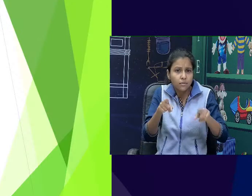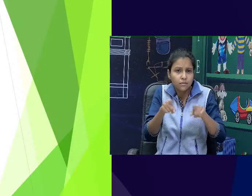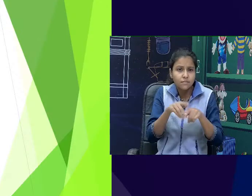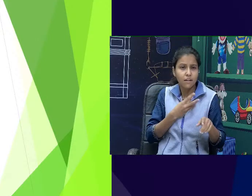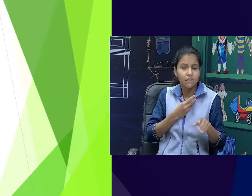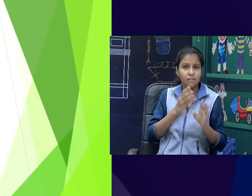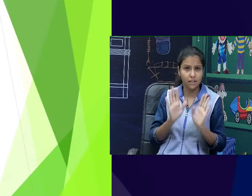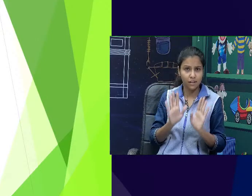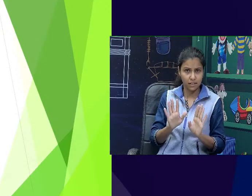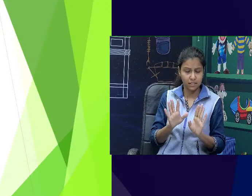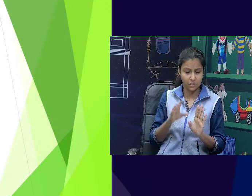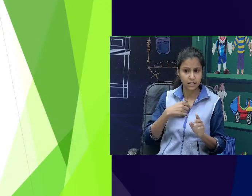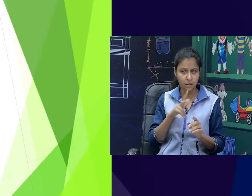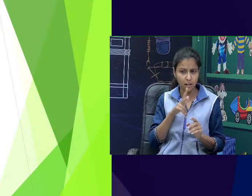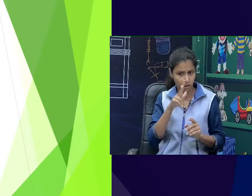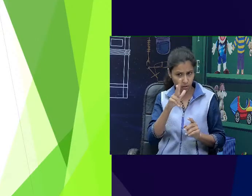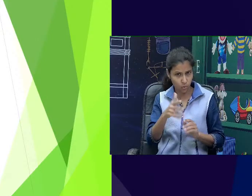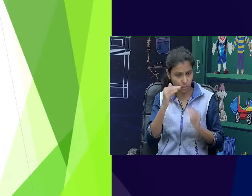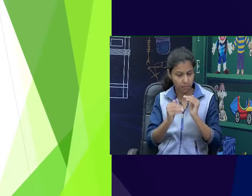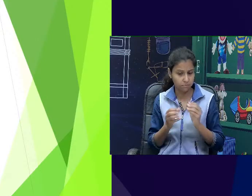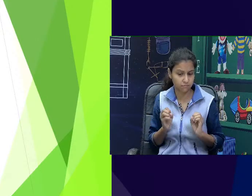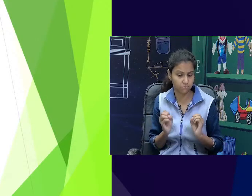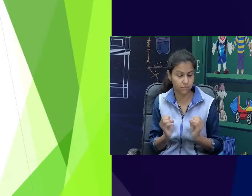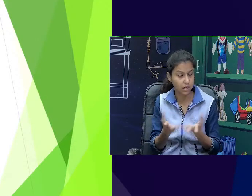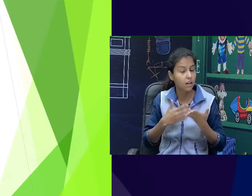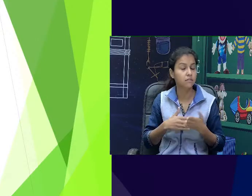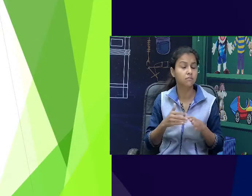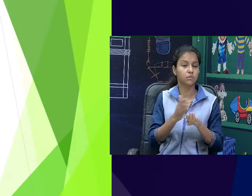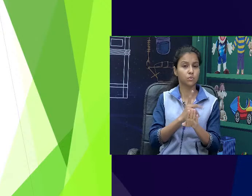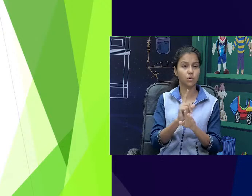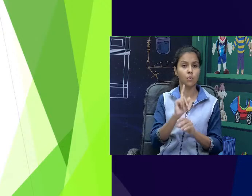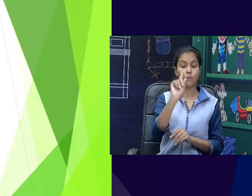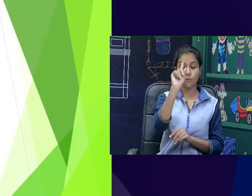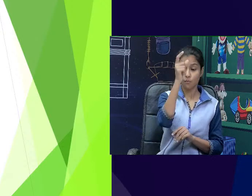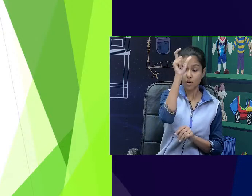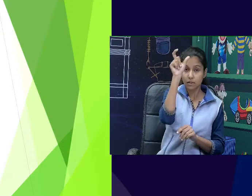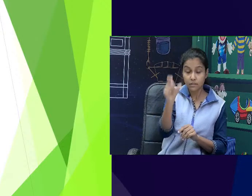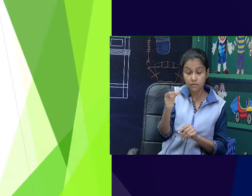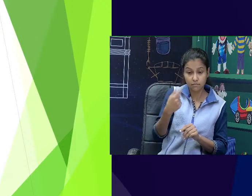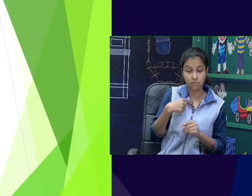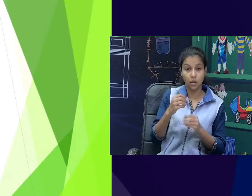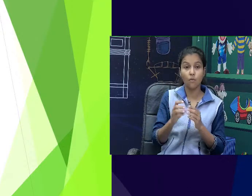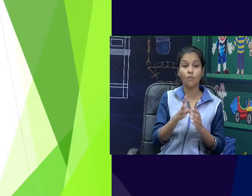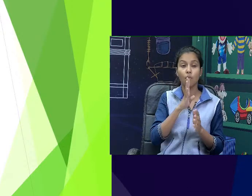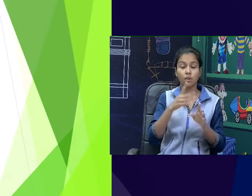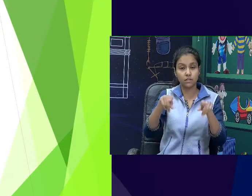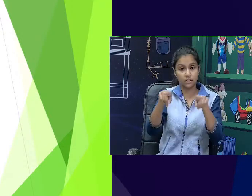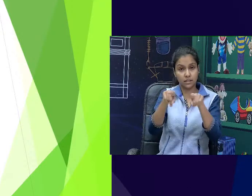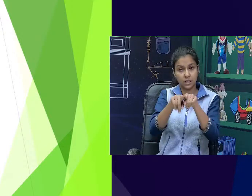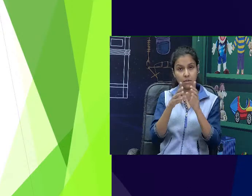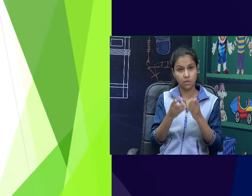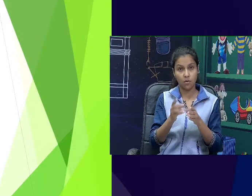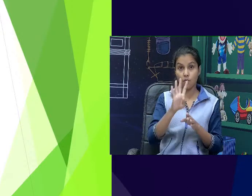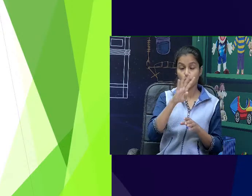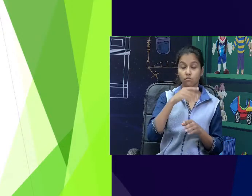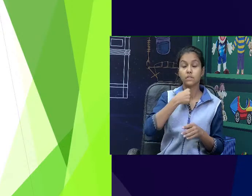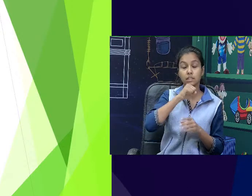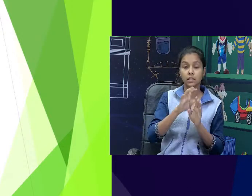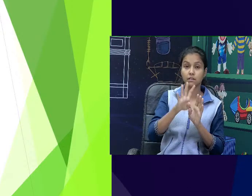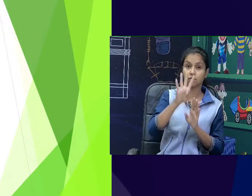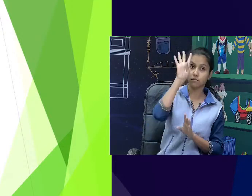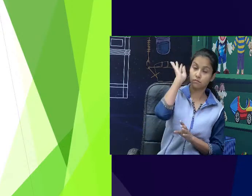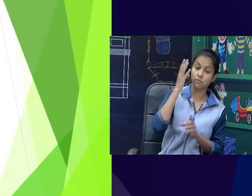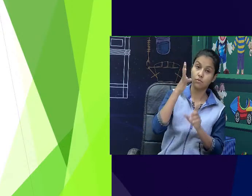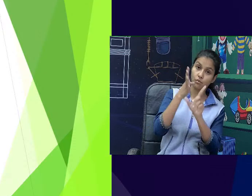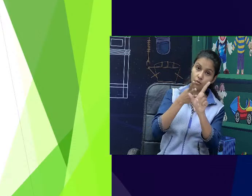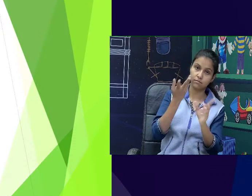fear. That is when I told in the beginning also, the writer first encounter with water was when he was 4